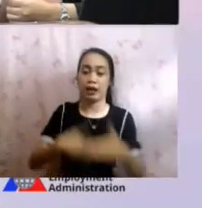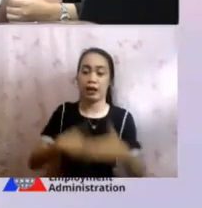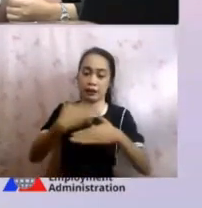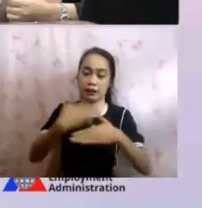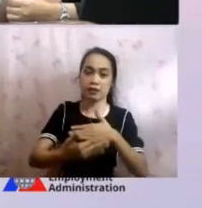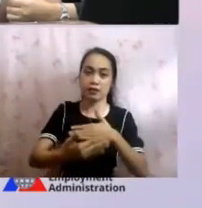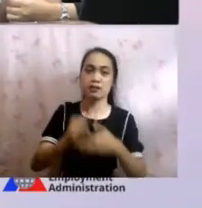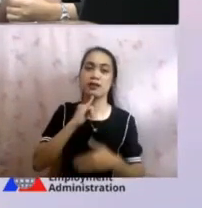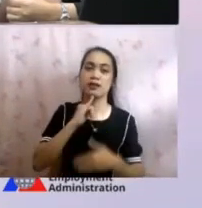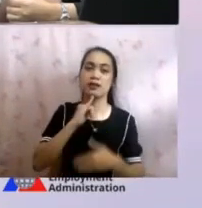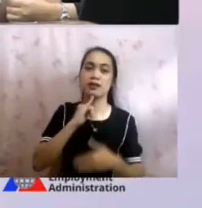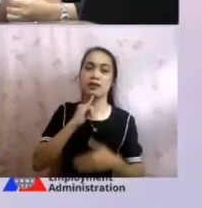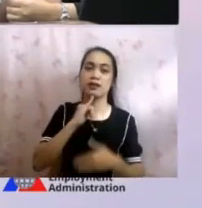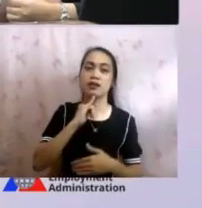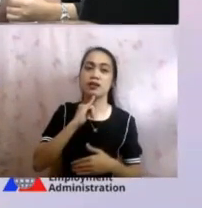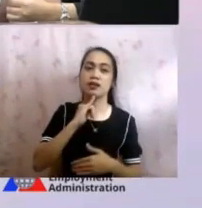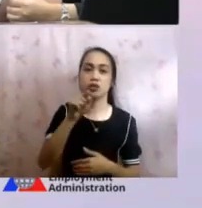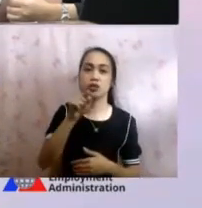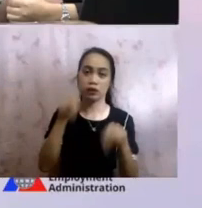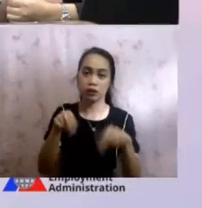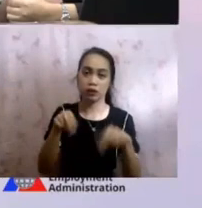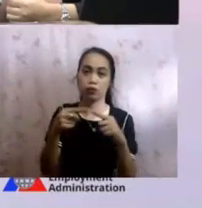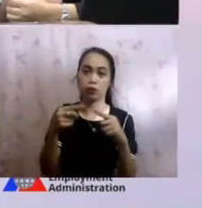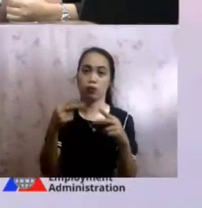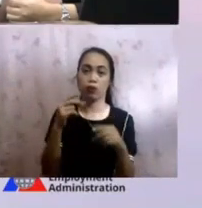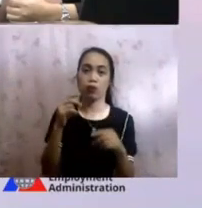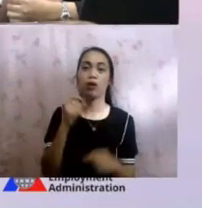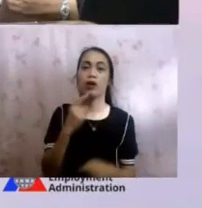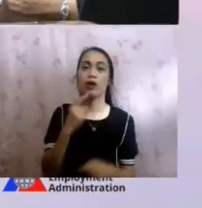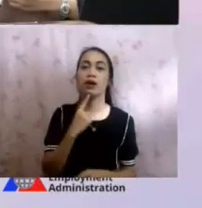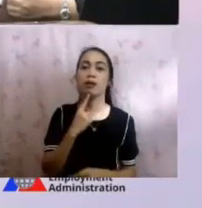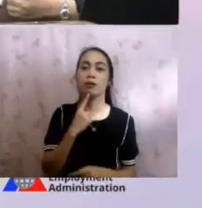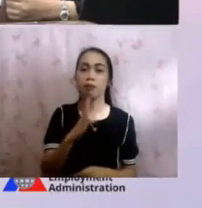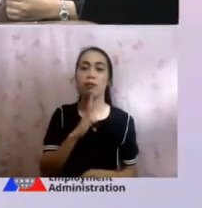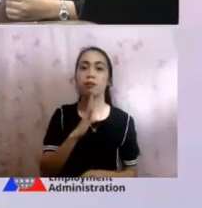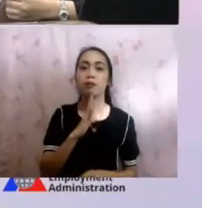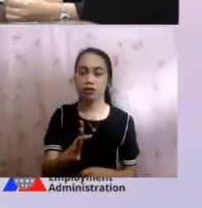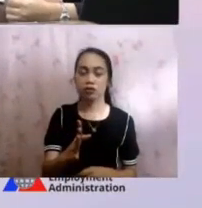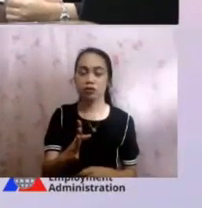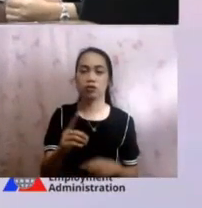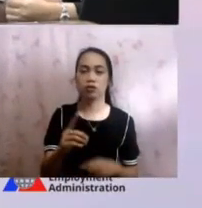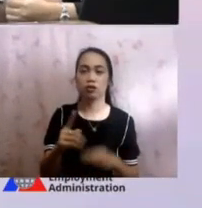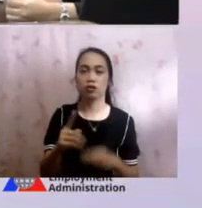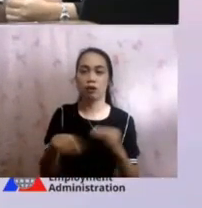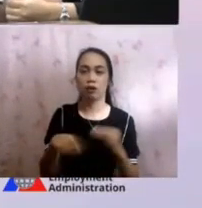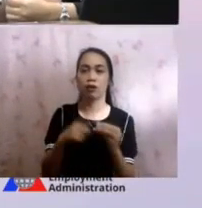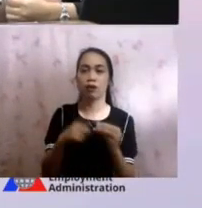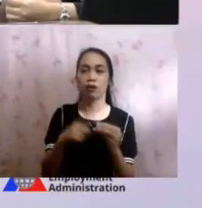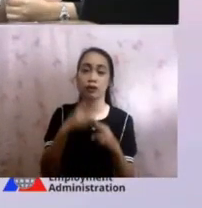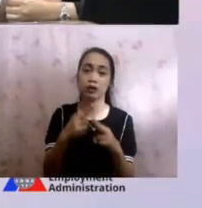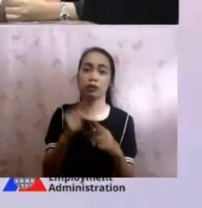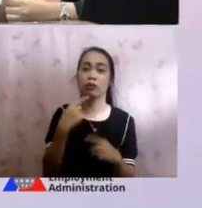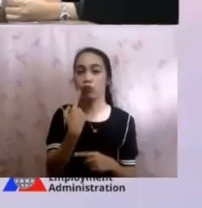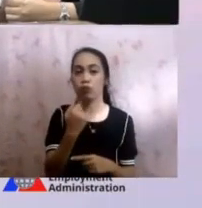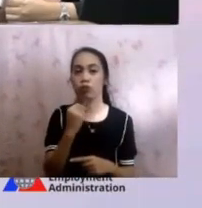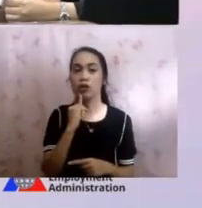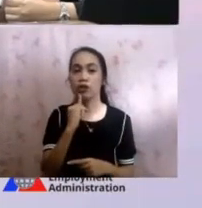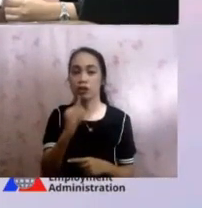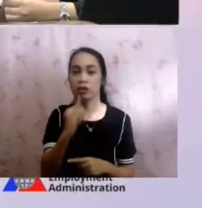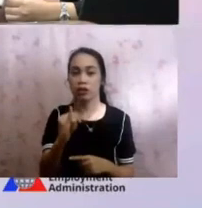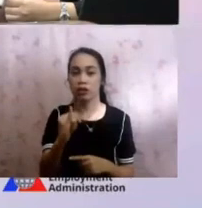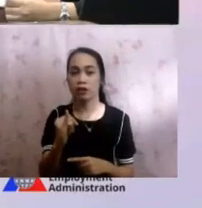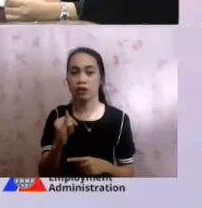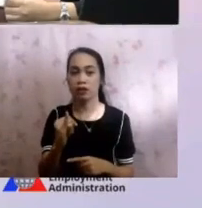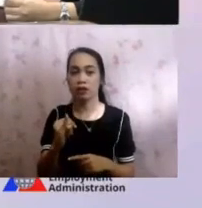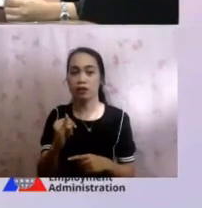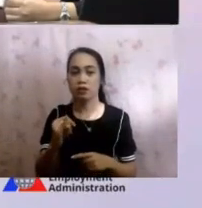the person who referred you or mention on how or where you found the hiring. So, sa imuha pong cover letter, diha po